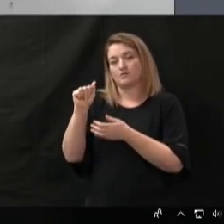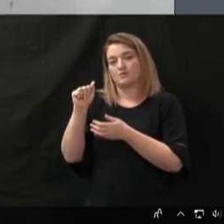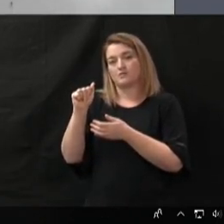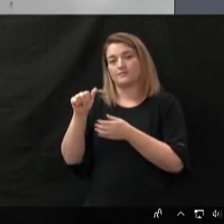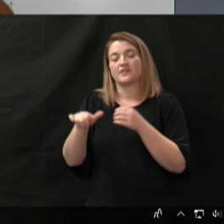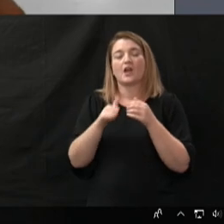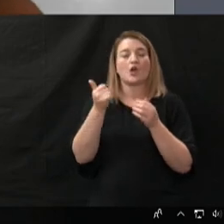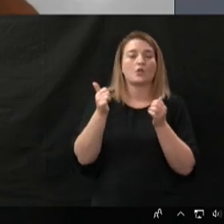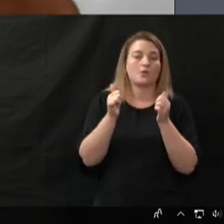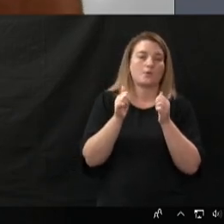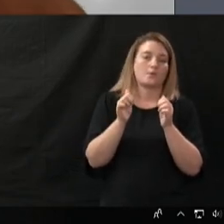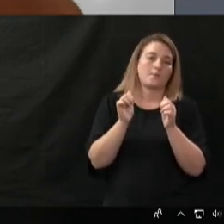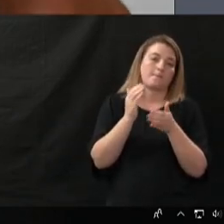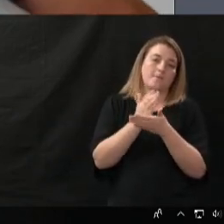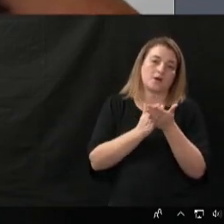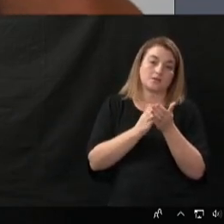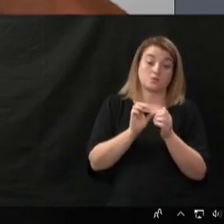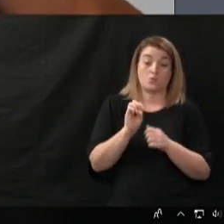with